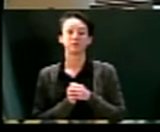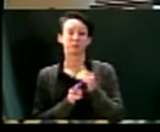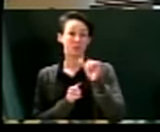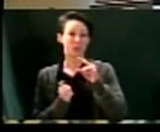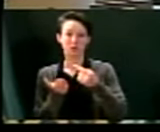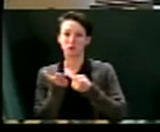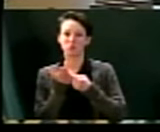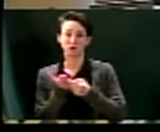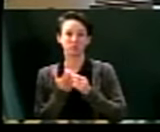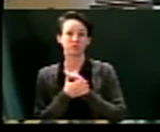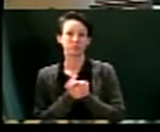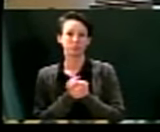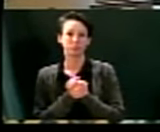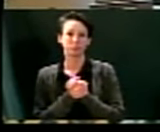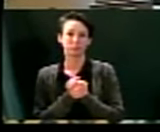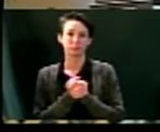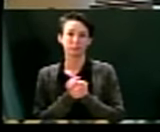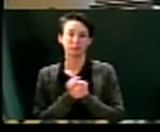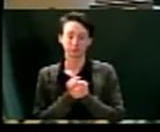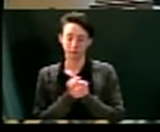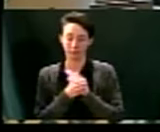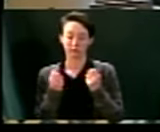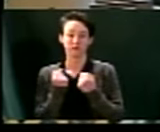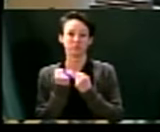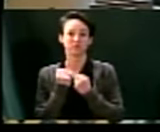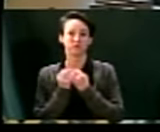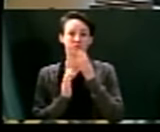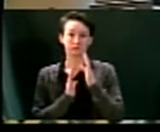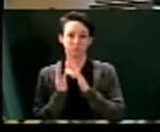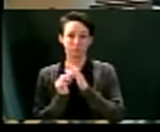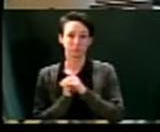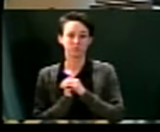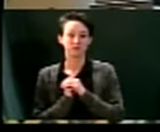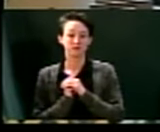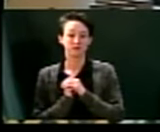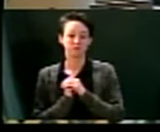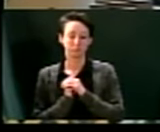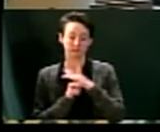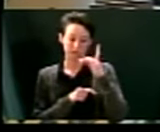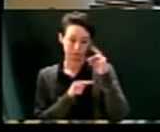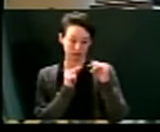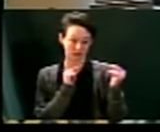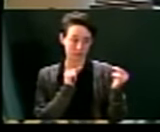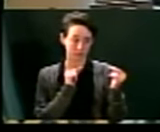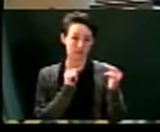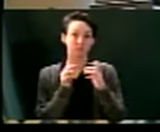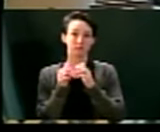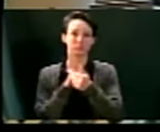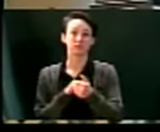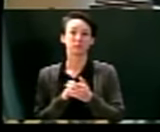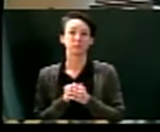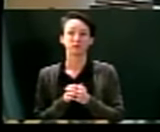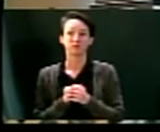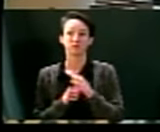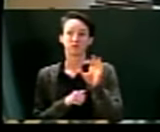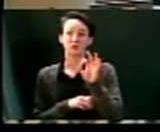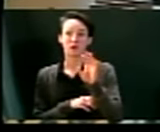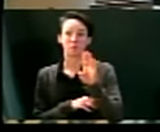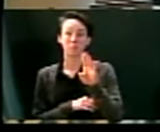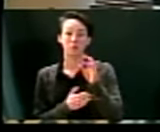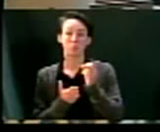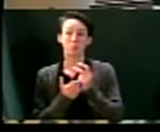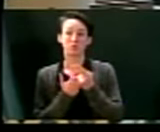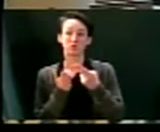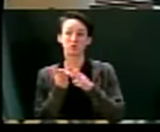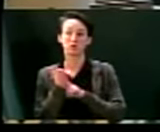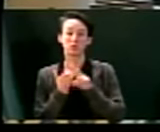Any discussion? Okay, all in favor say aye. Aye. All opposed, motion carries. 9B, approve